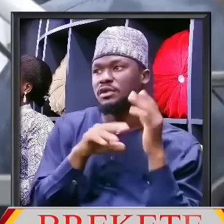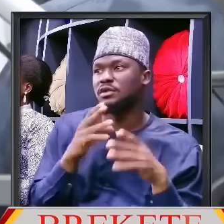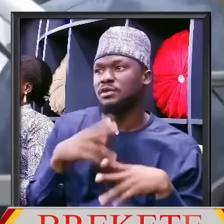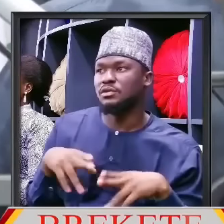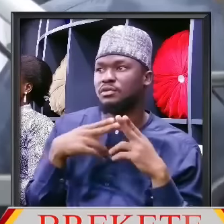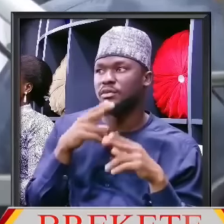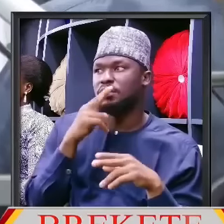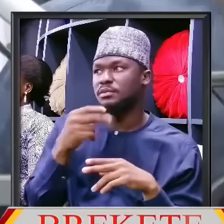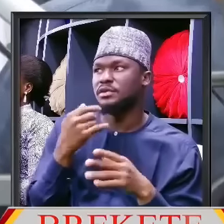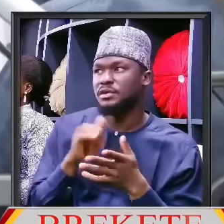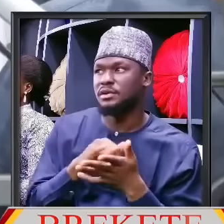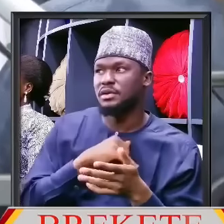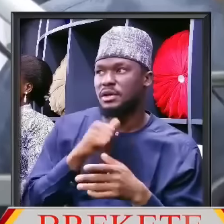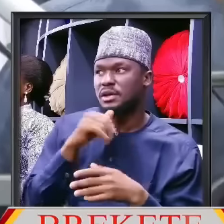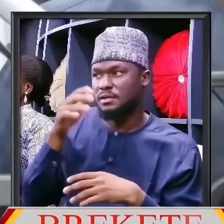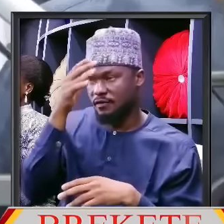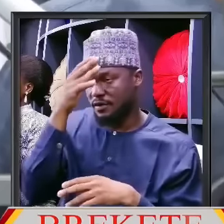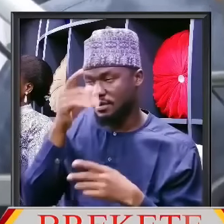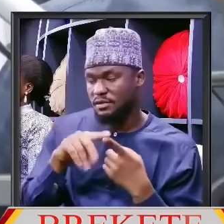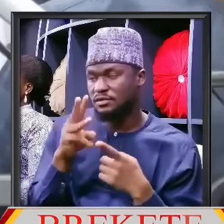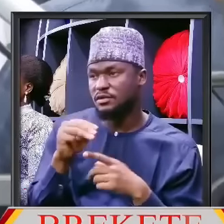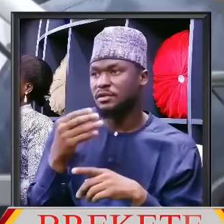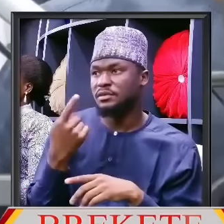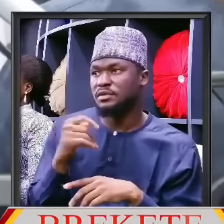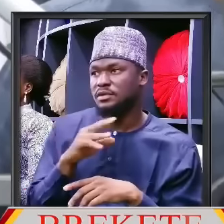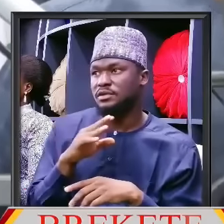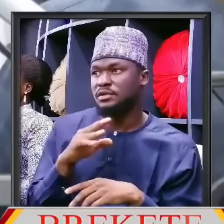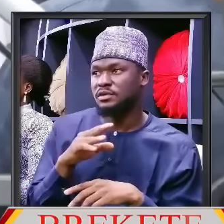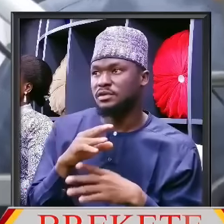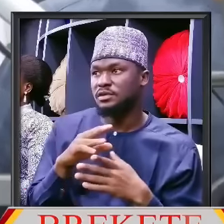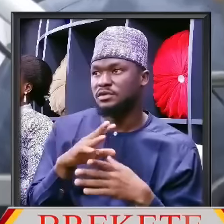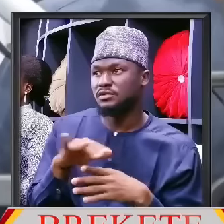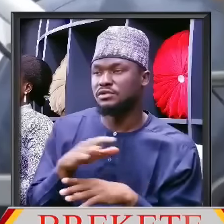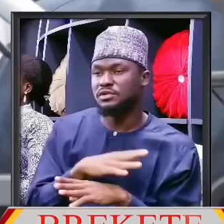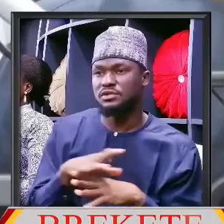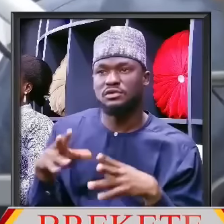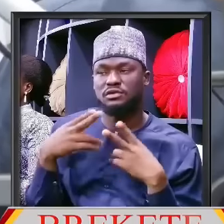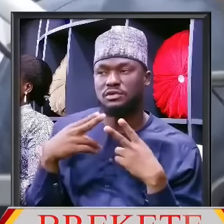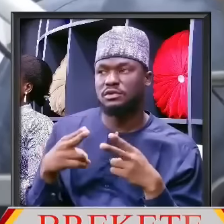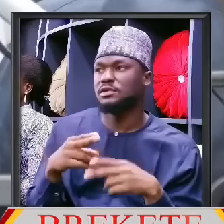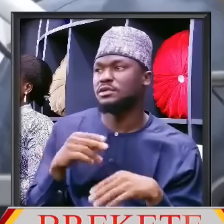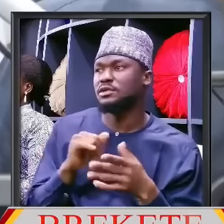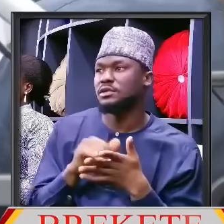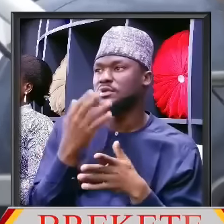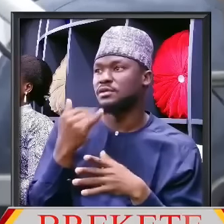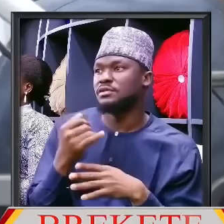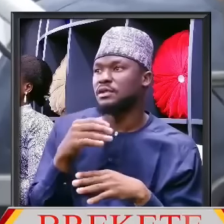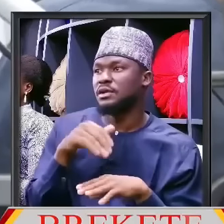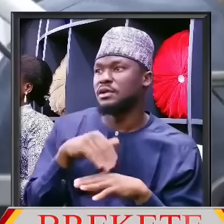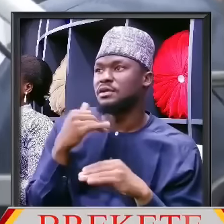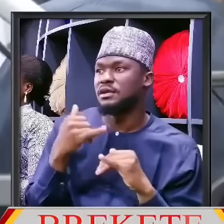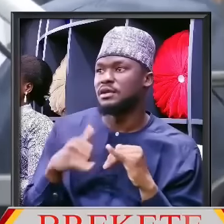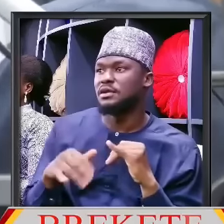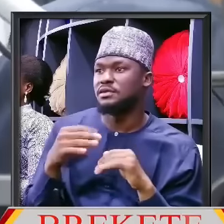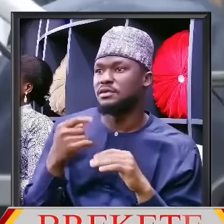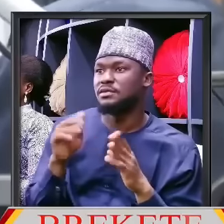said, that's he has been a father to them. The children know him. That's why. Then at the end of the